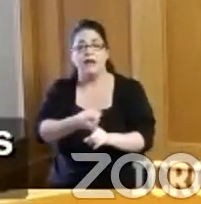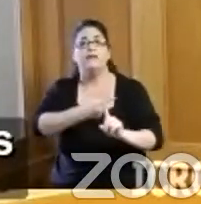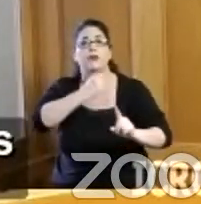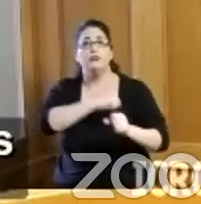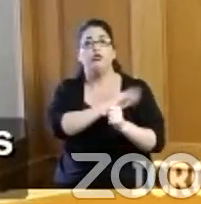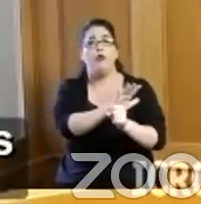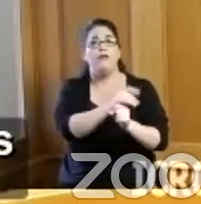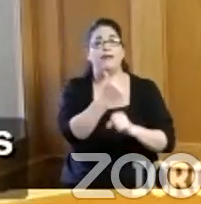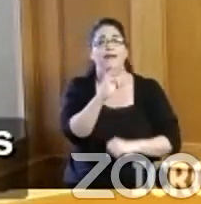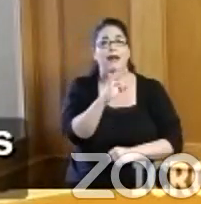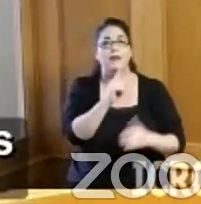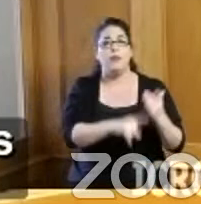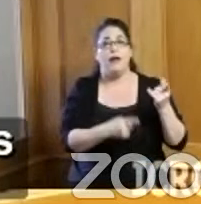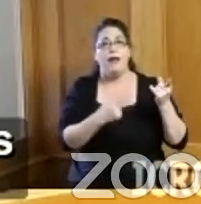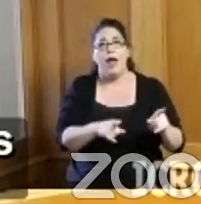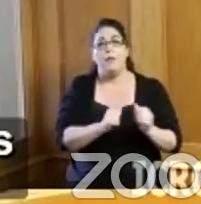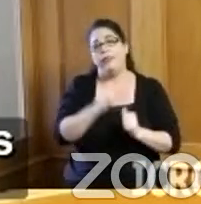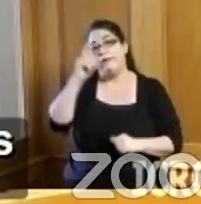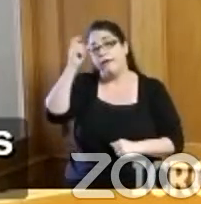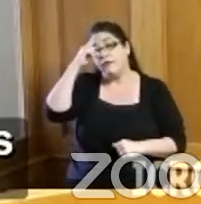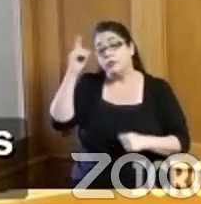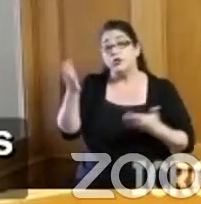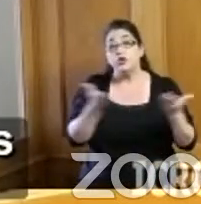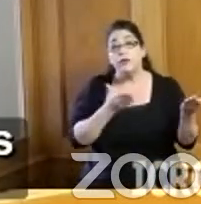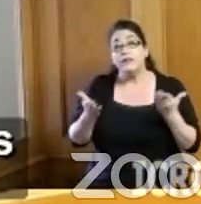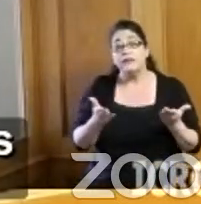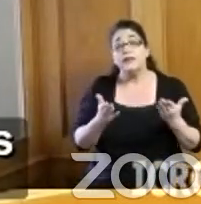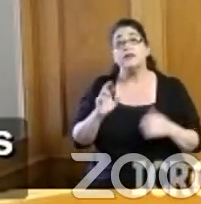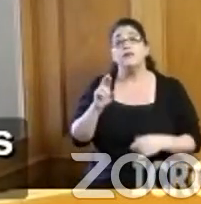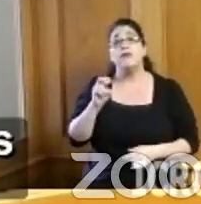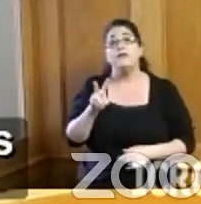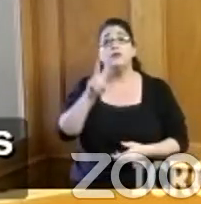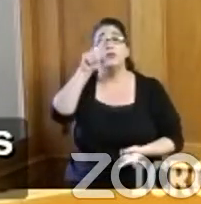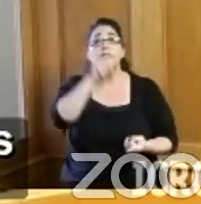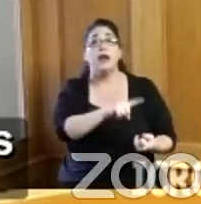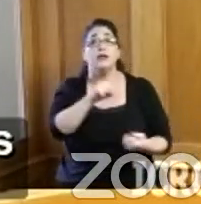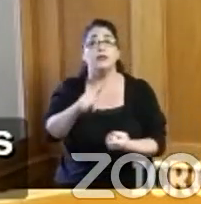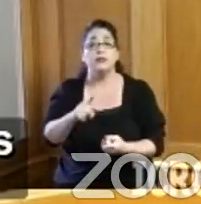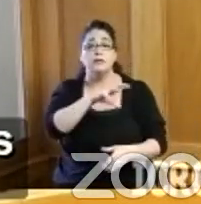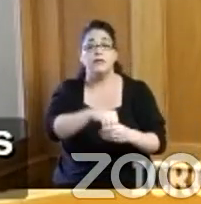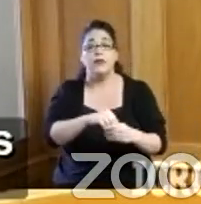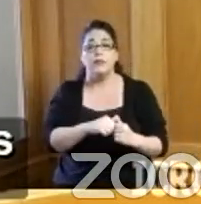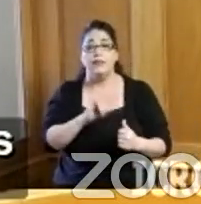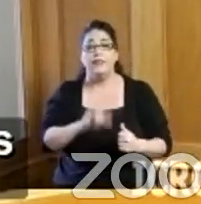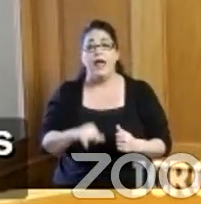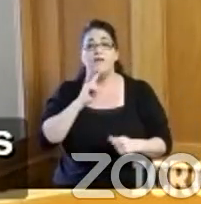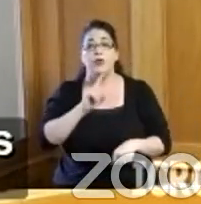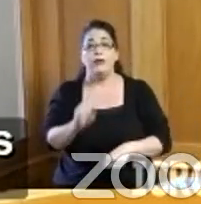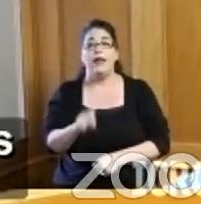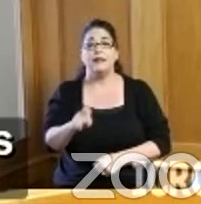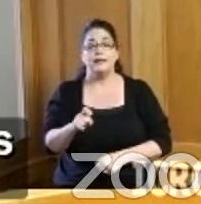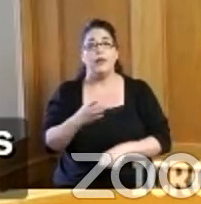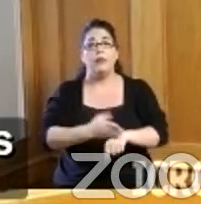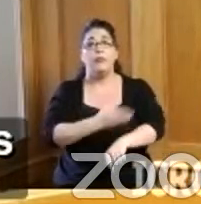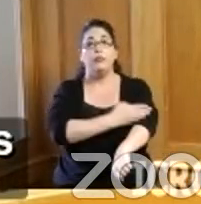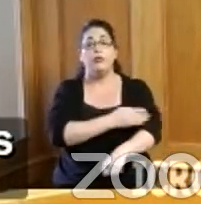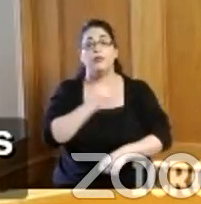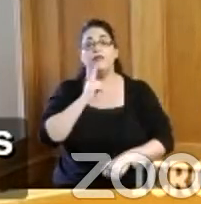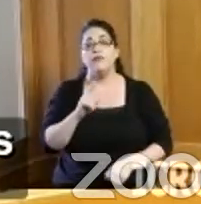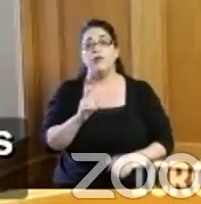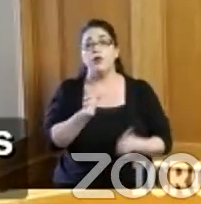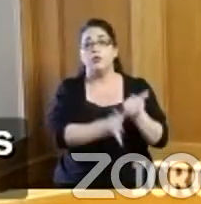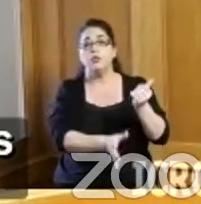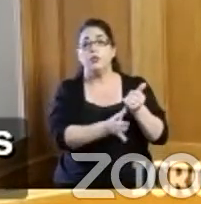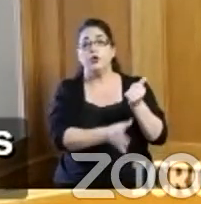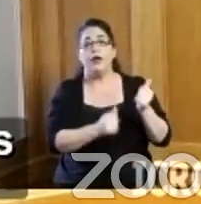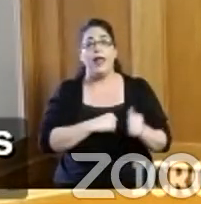COVID-19 for the provision of government services due to the extent of revenue reduction, to make necessary improvements in water, sewer, broadband infrastructure, et